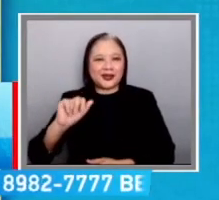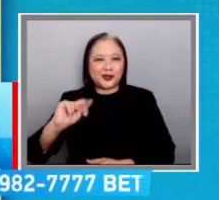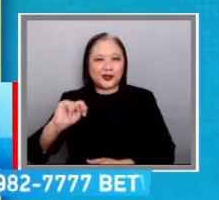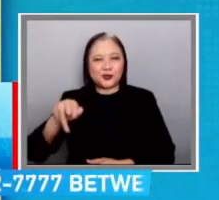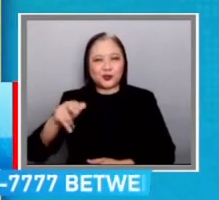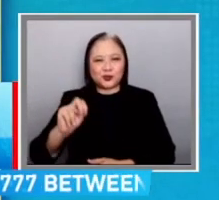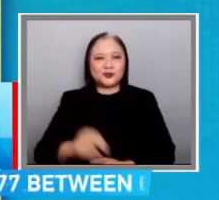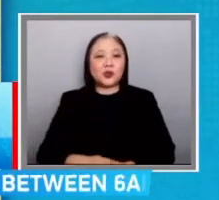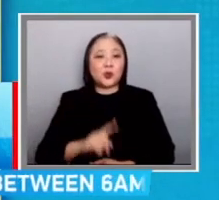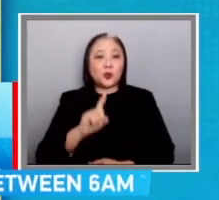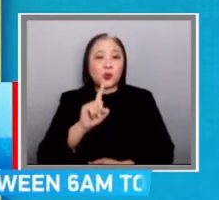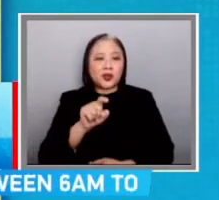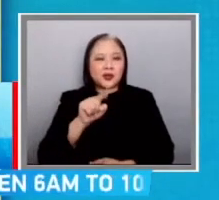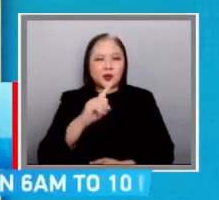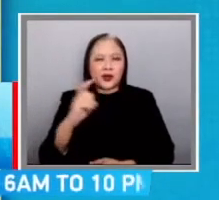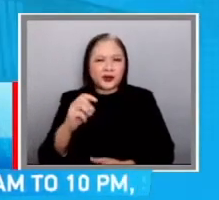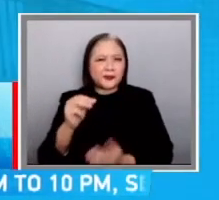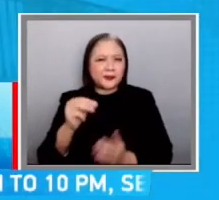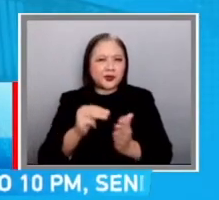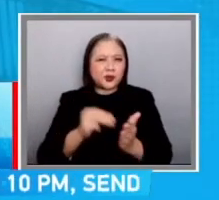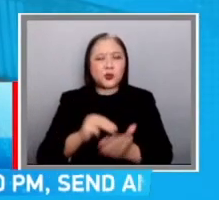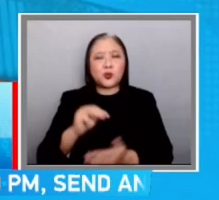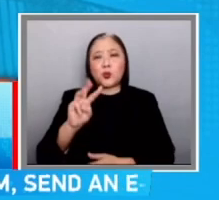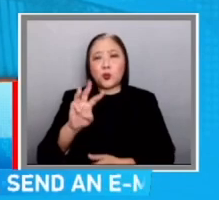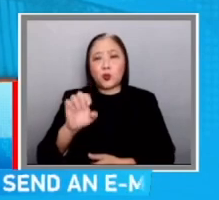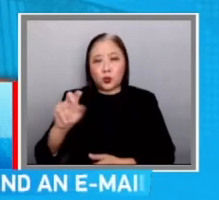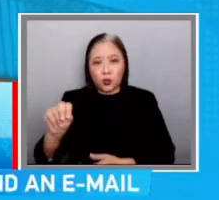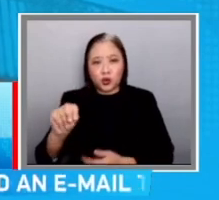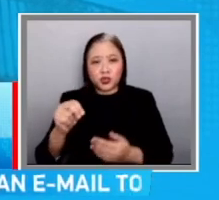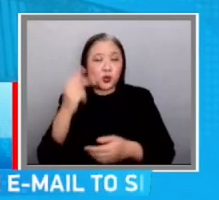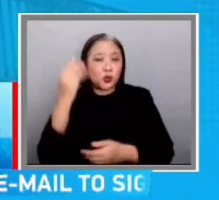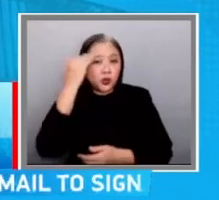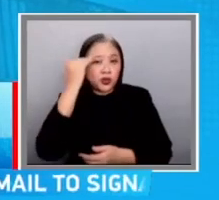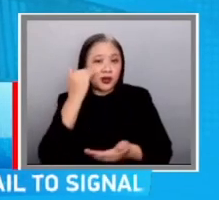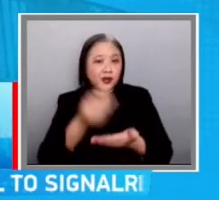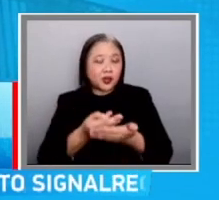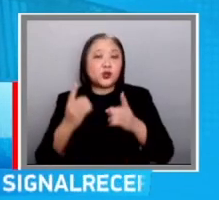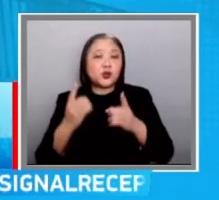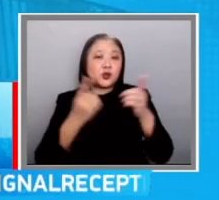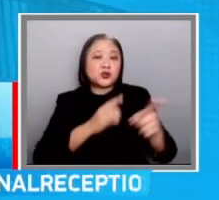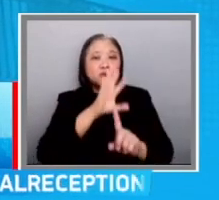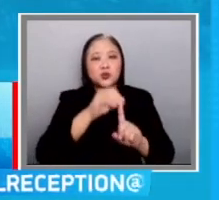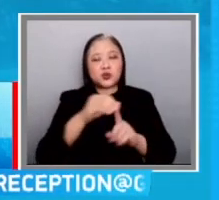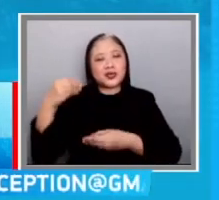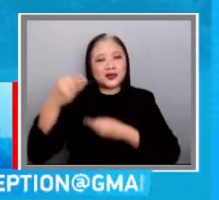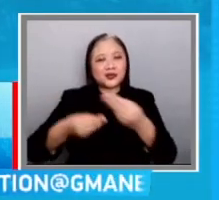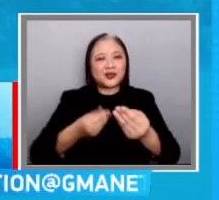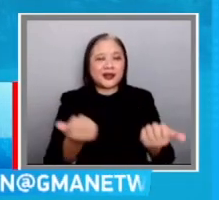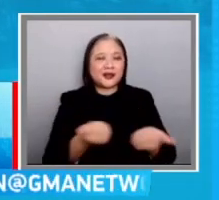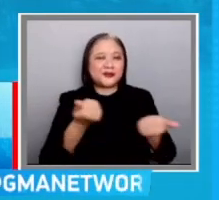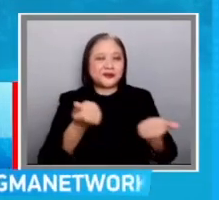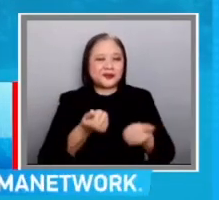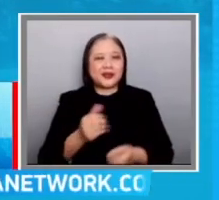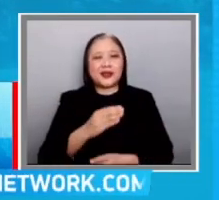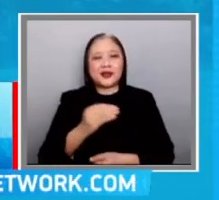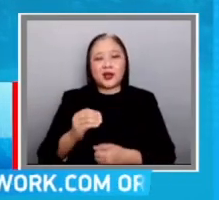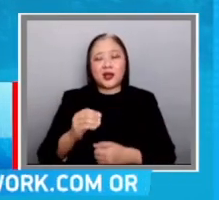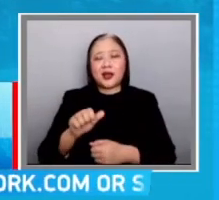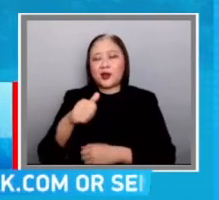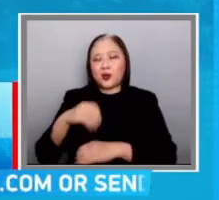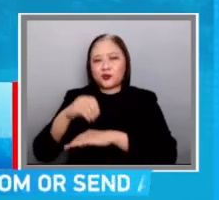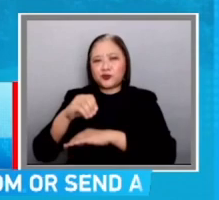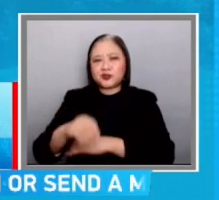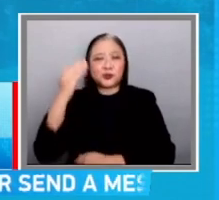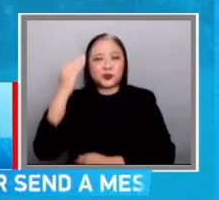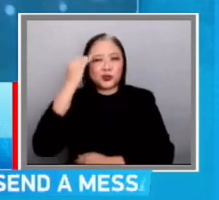won o halos 4.1 million pesos ang donasyon niya sa Cultural Heritage Administration and the Overseas Korean Cultural